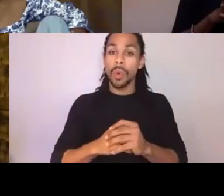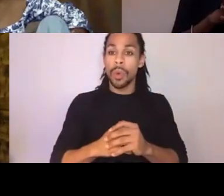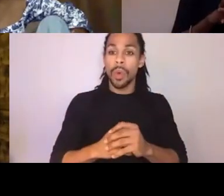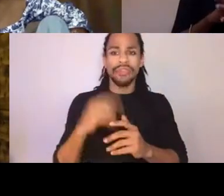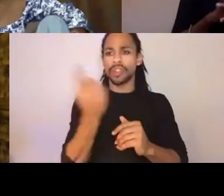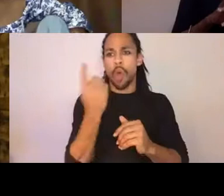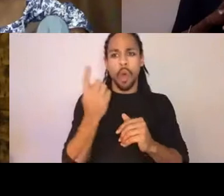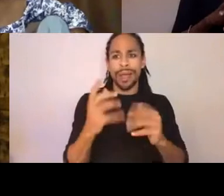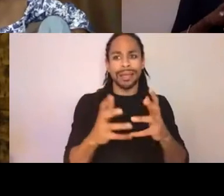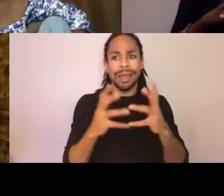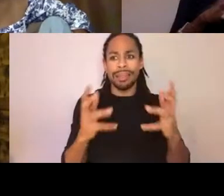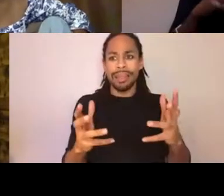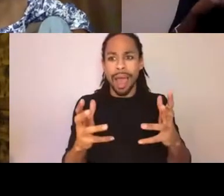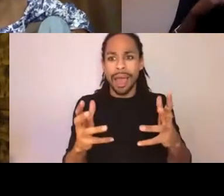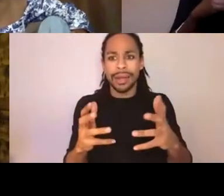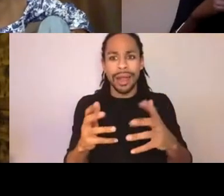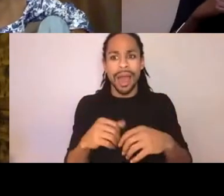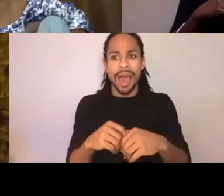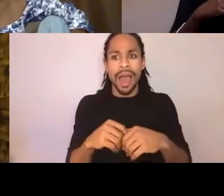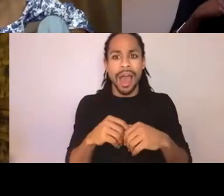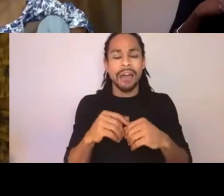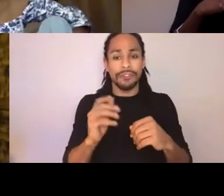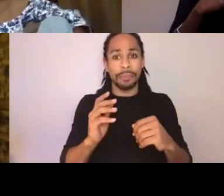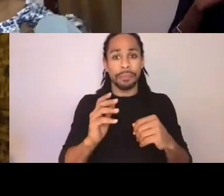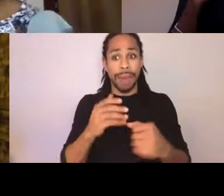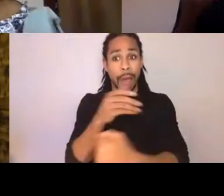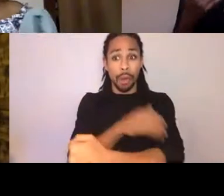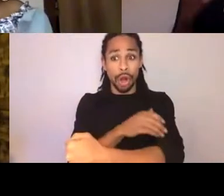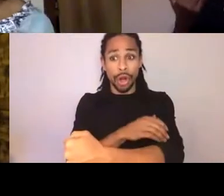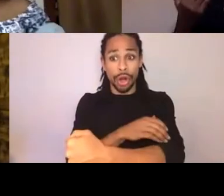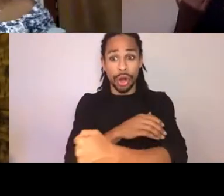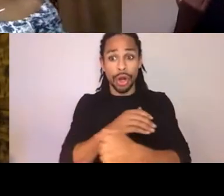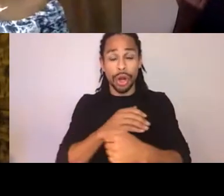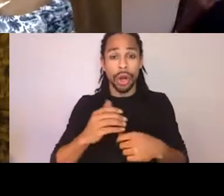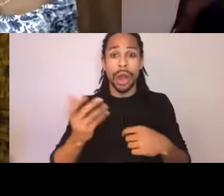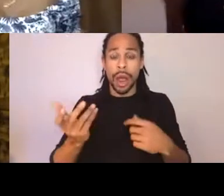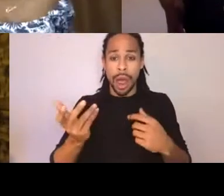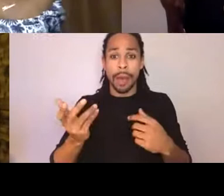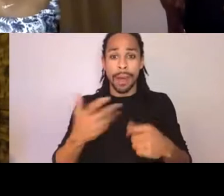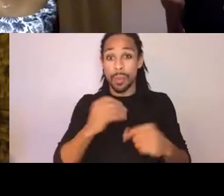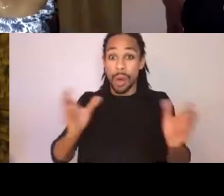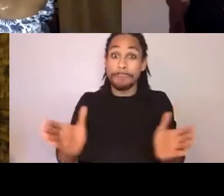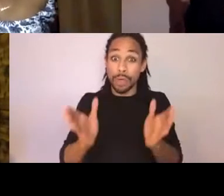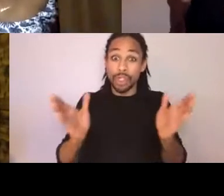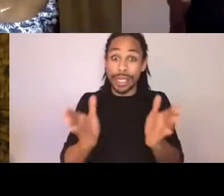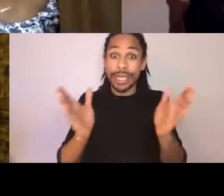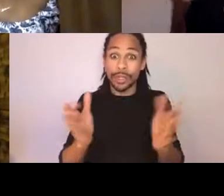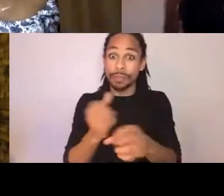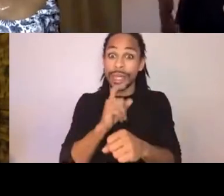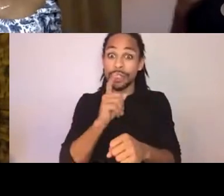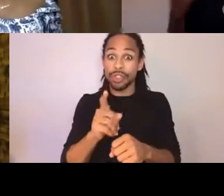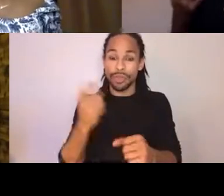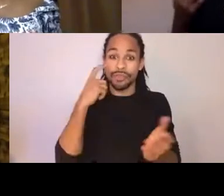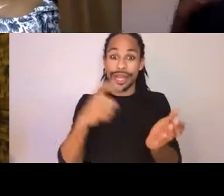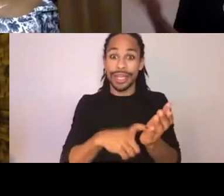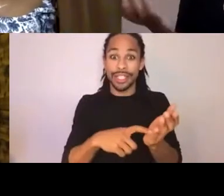power in our coalition building, and we are pushing to make sure that there's a recognition that none of